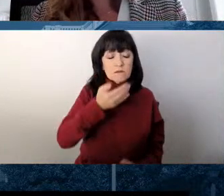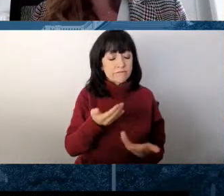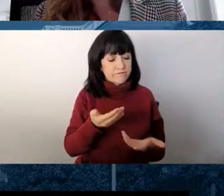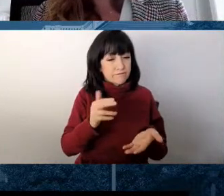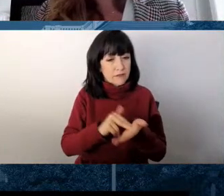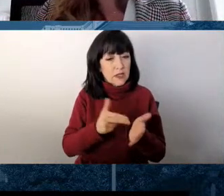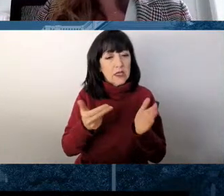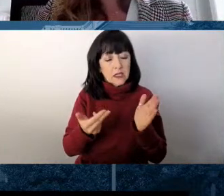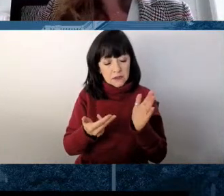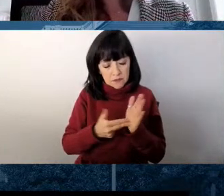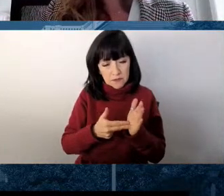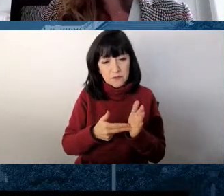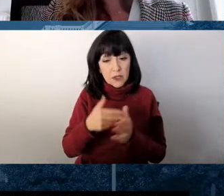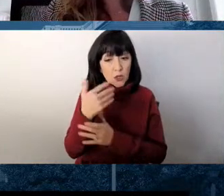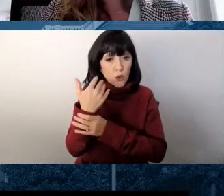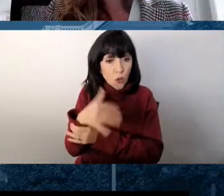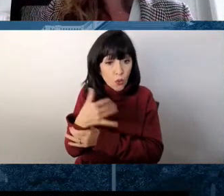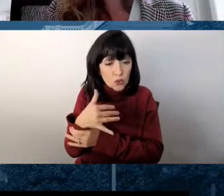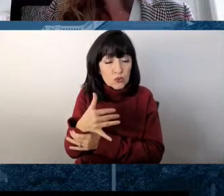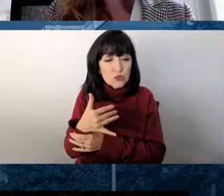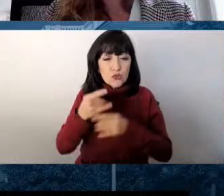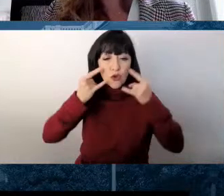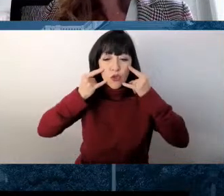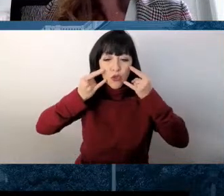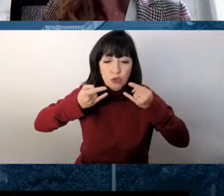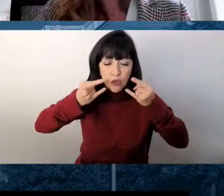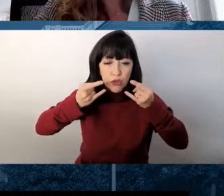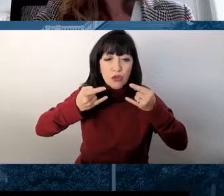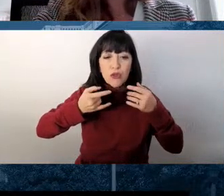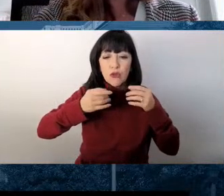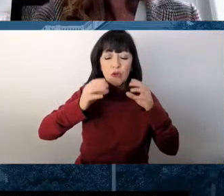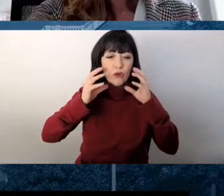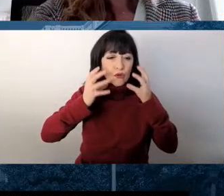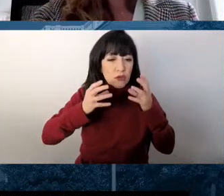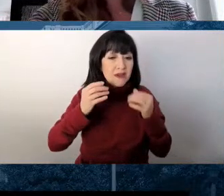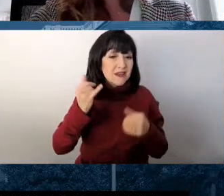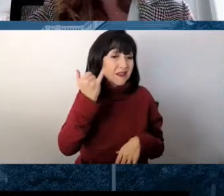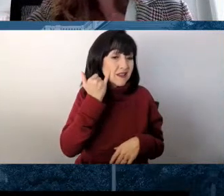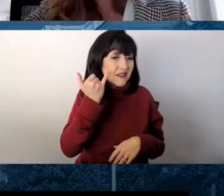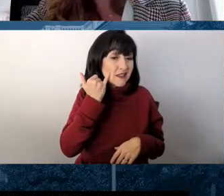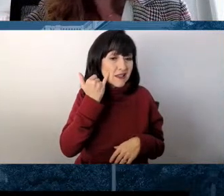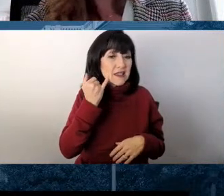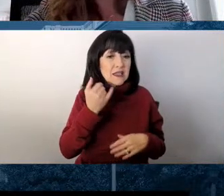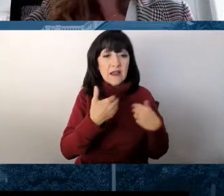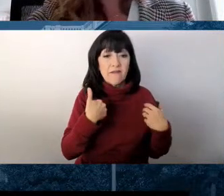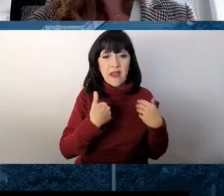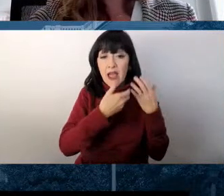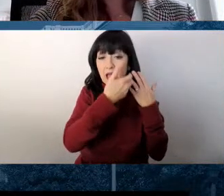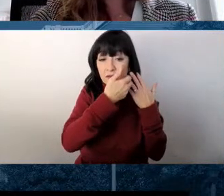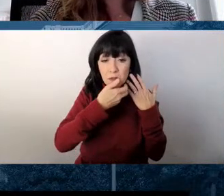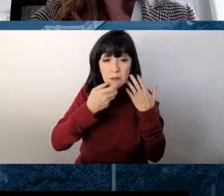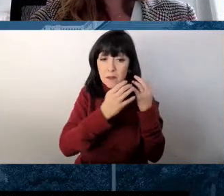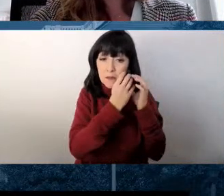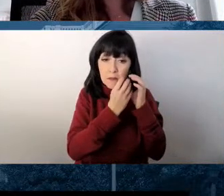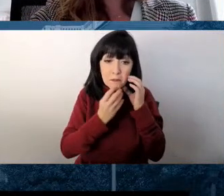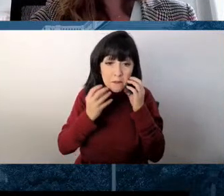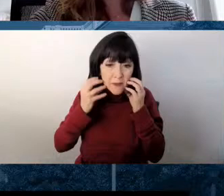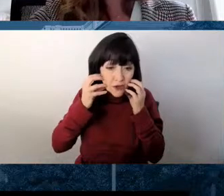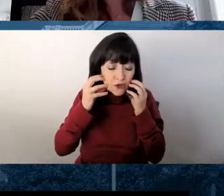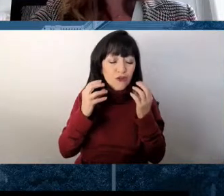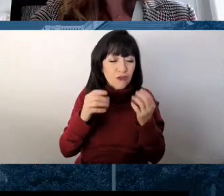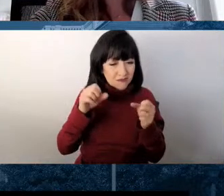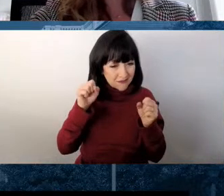the wrong size or type of respirator, or if it's worn with facial hair. So if you are wearing an N95 respirator,